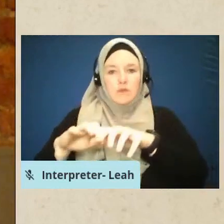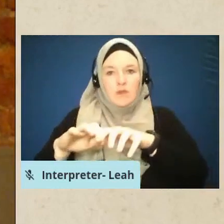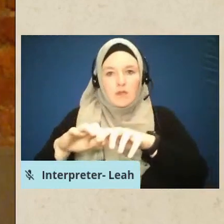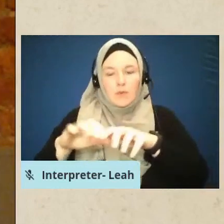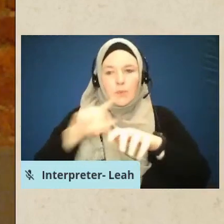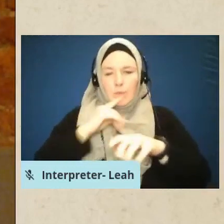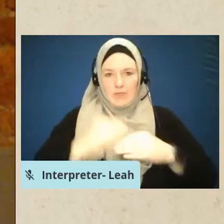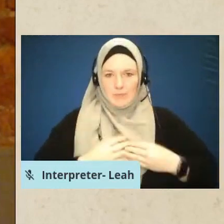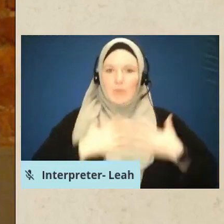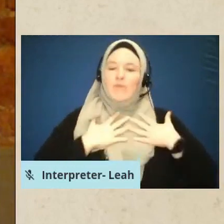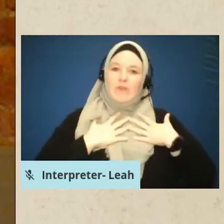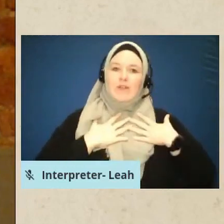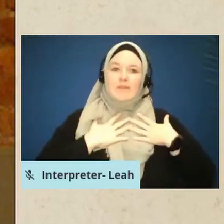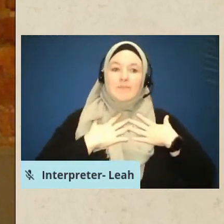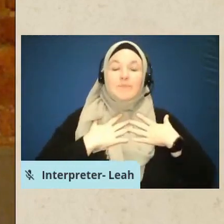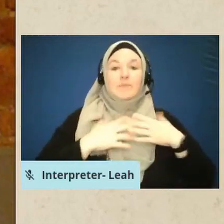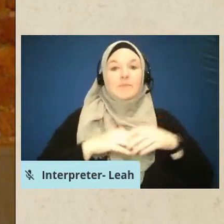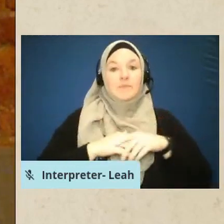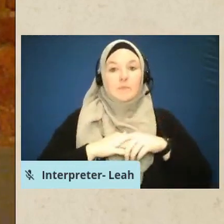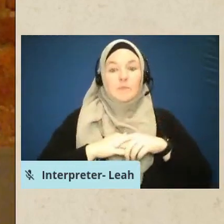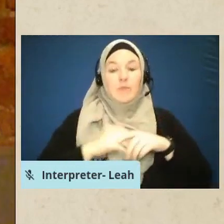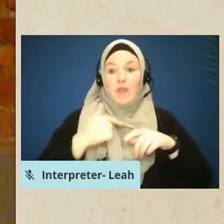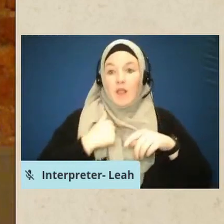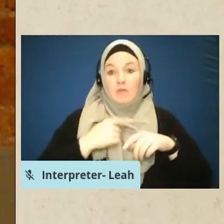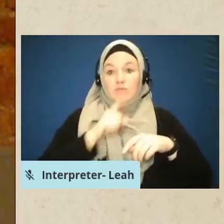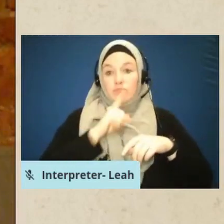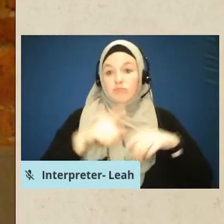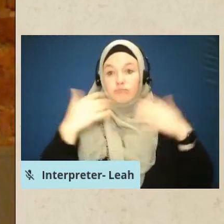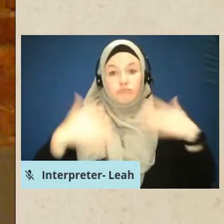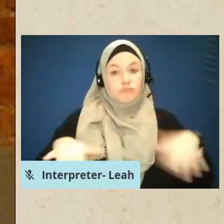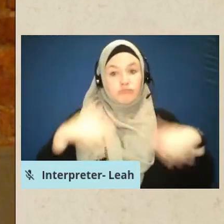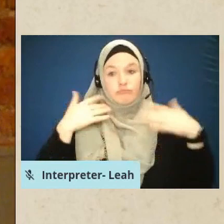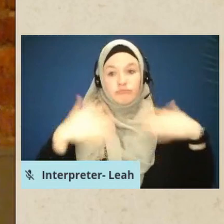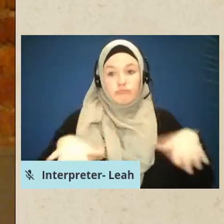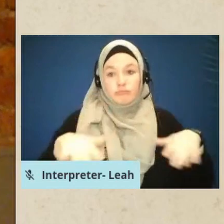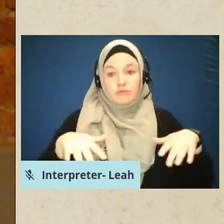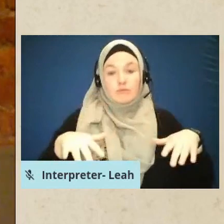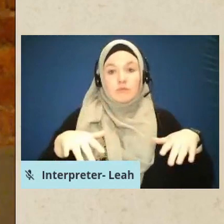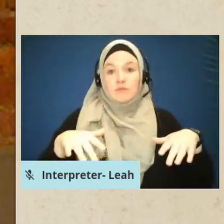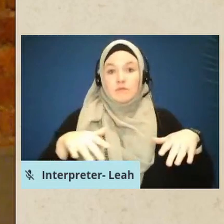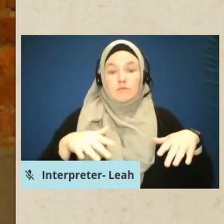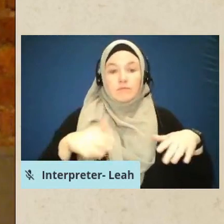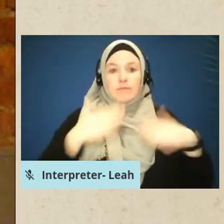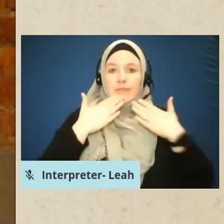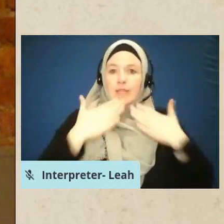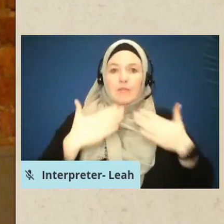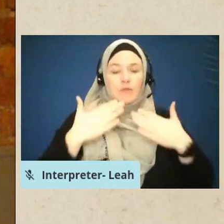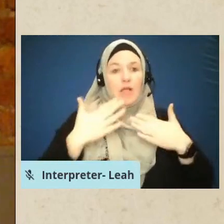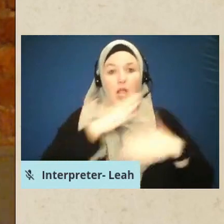very moving. And so, you know, I'm incredibly grateful to, and I'm sure all of our